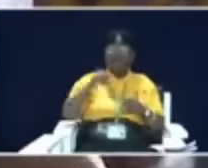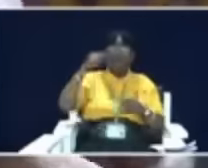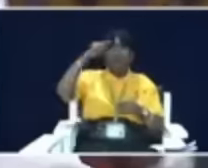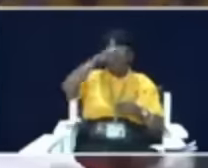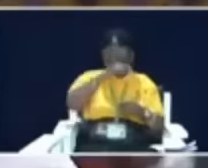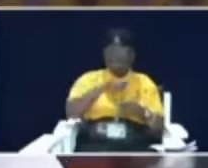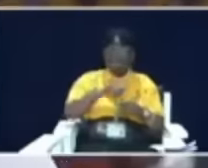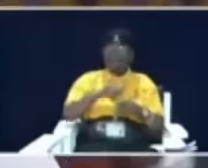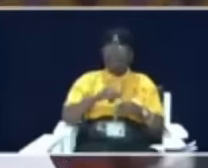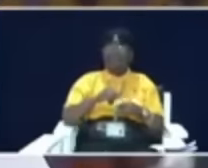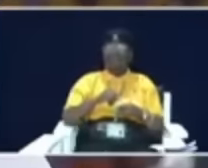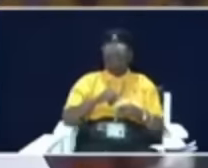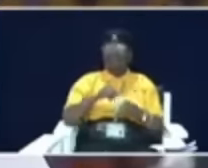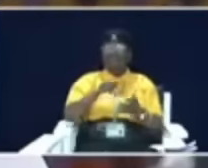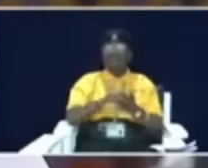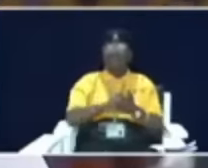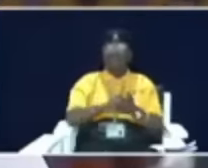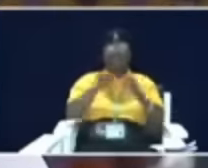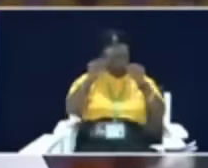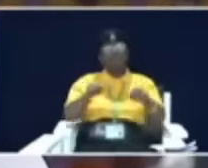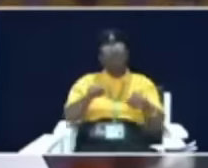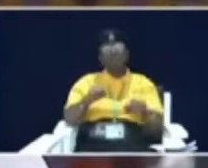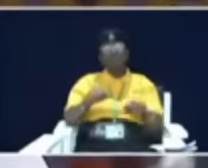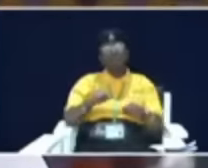that can become a wall.